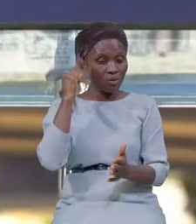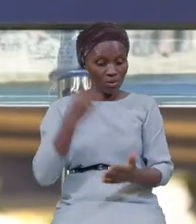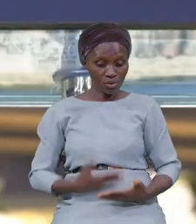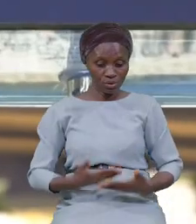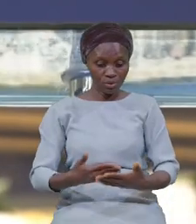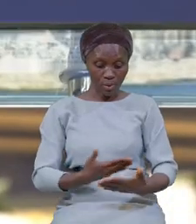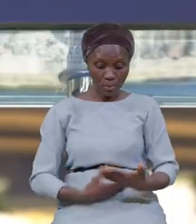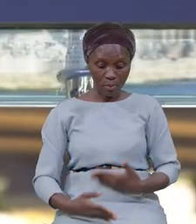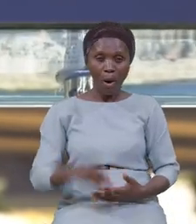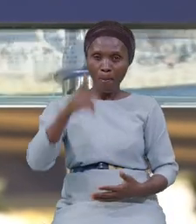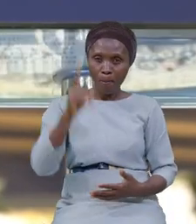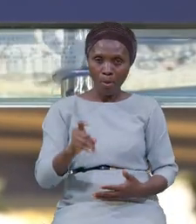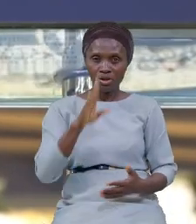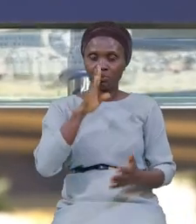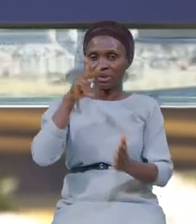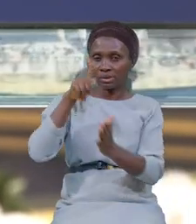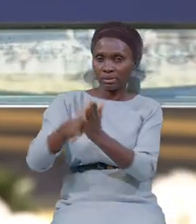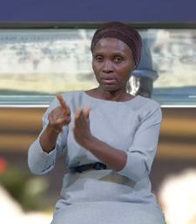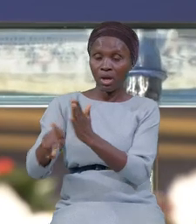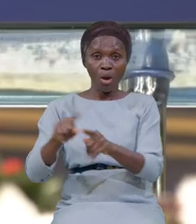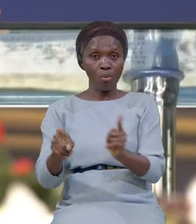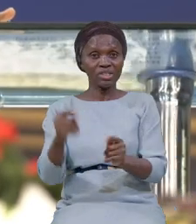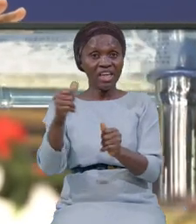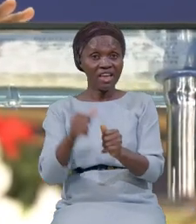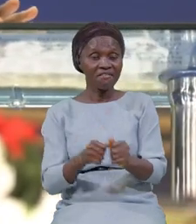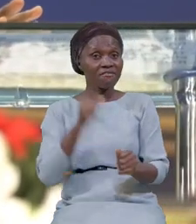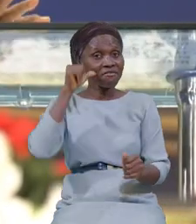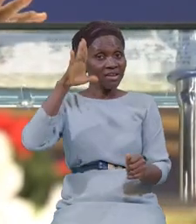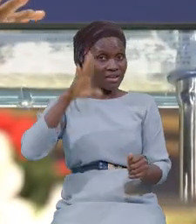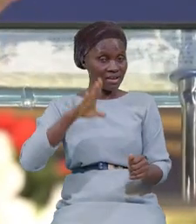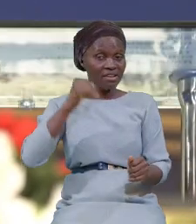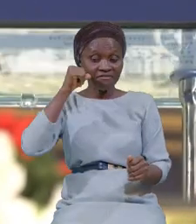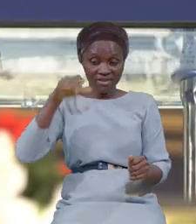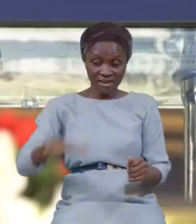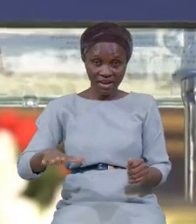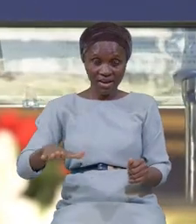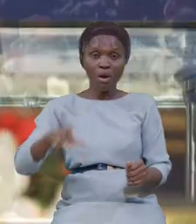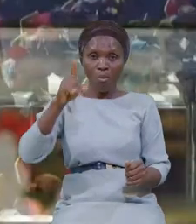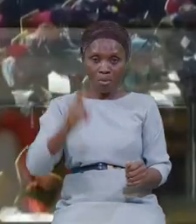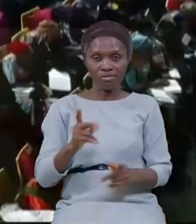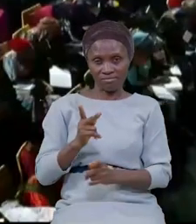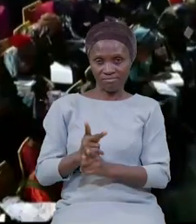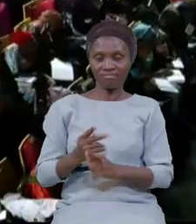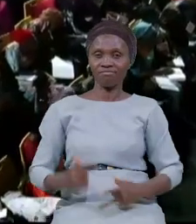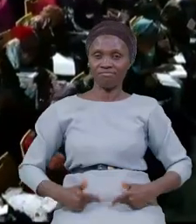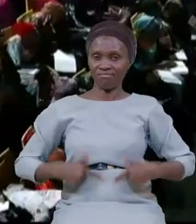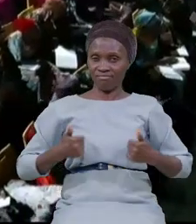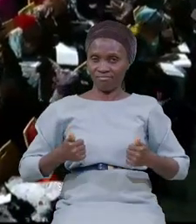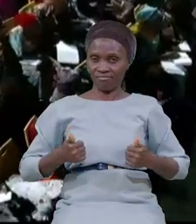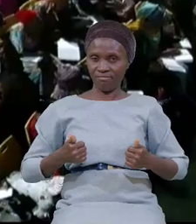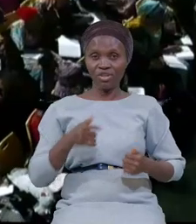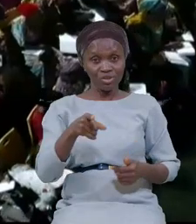killed, but every girl daughter would be preserved. Well, you understand